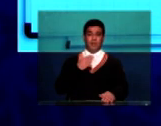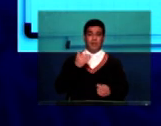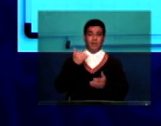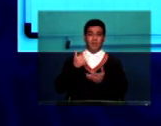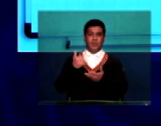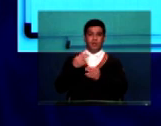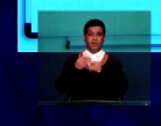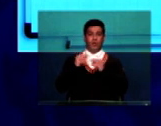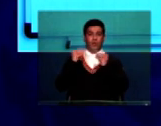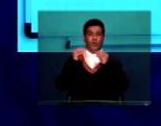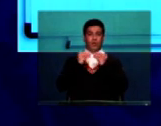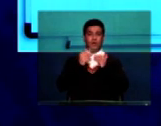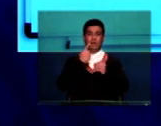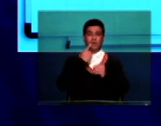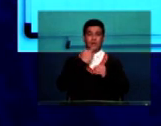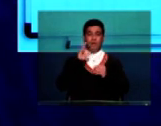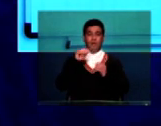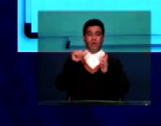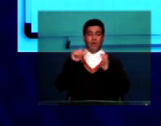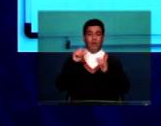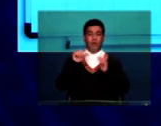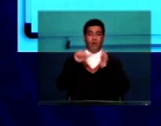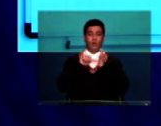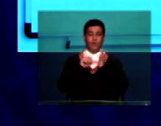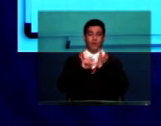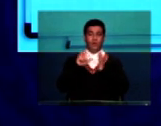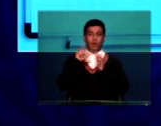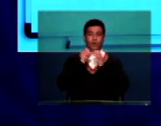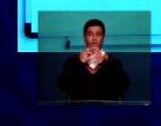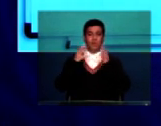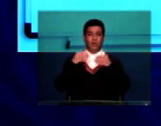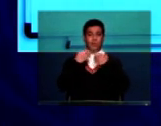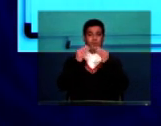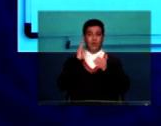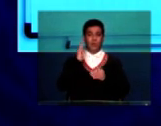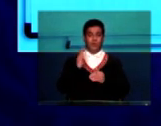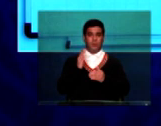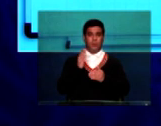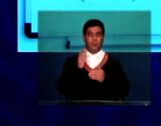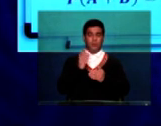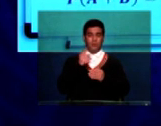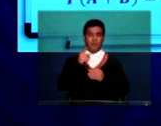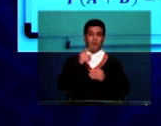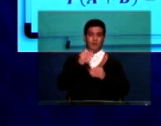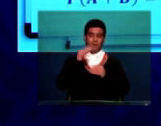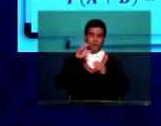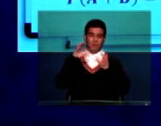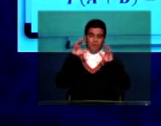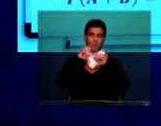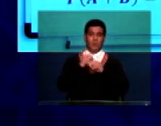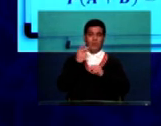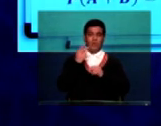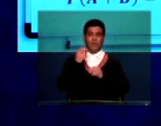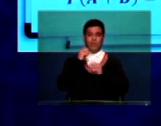10 ta qizil va 6 ta ko'k rangli shar berilgan bo'lsin. tavakkalga idishdan ikkita shar